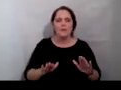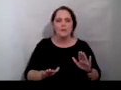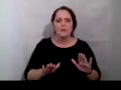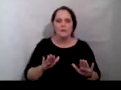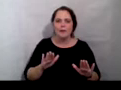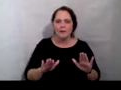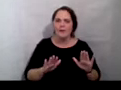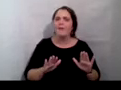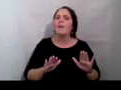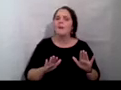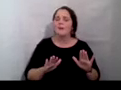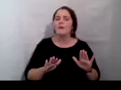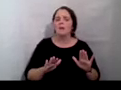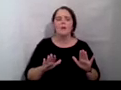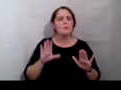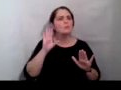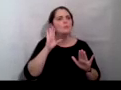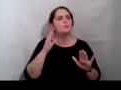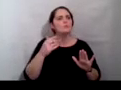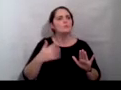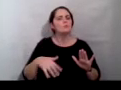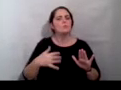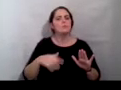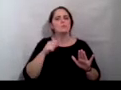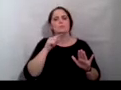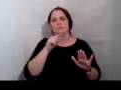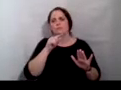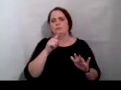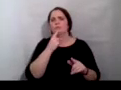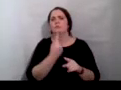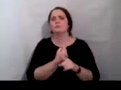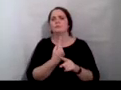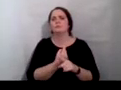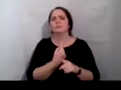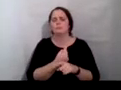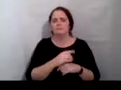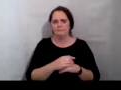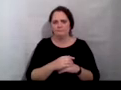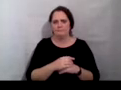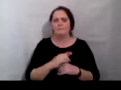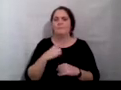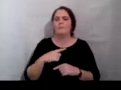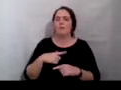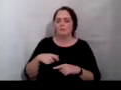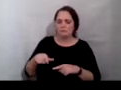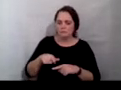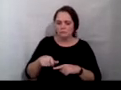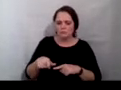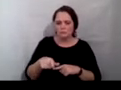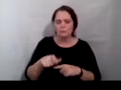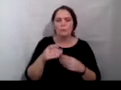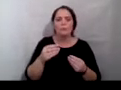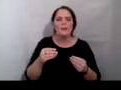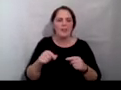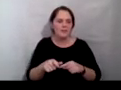remarkable similarities, particularly when you listen to the way Nadi speaks about it. It's an area that includes a network of